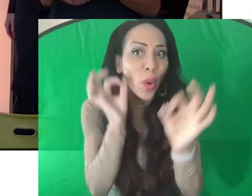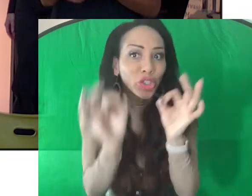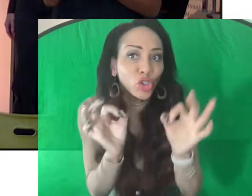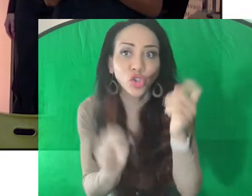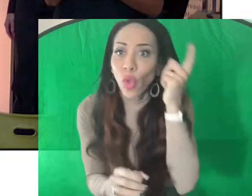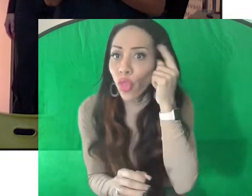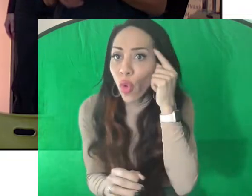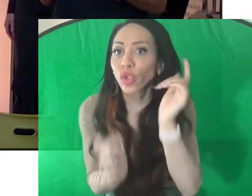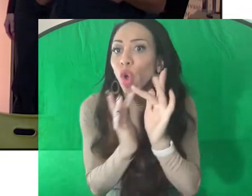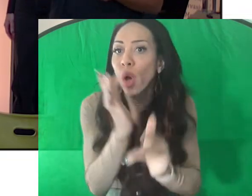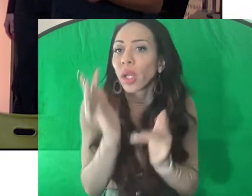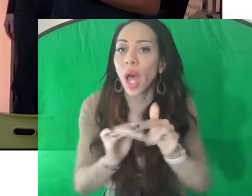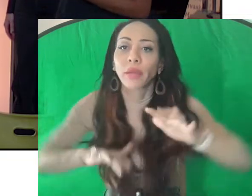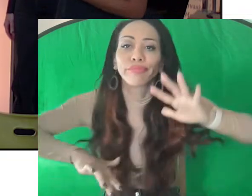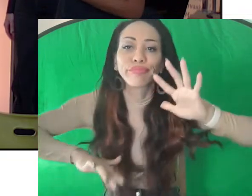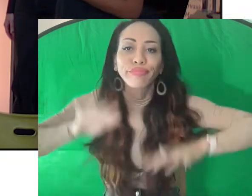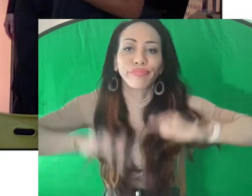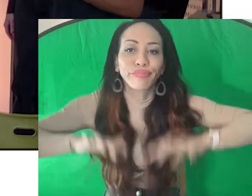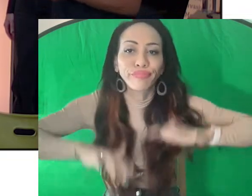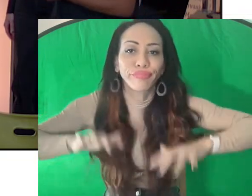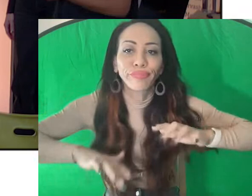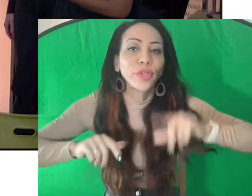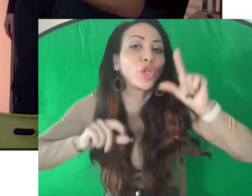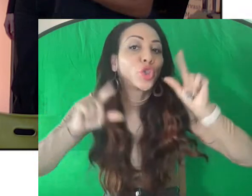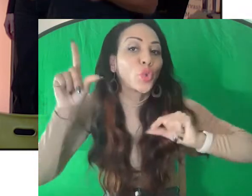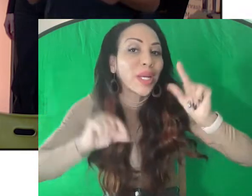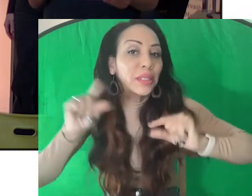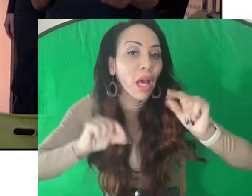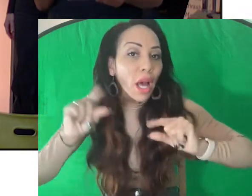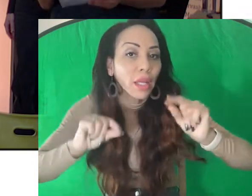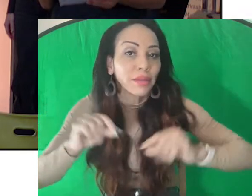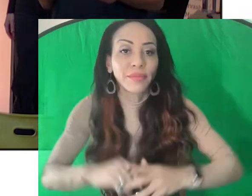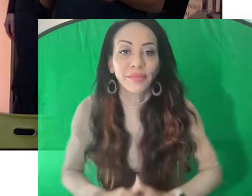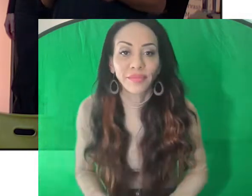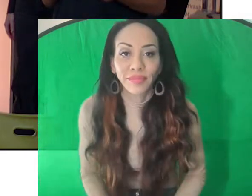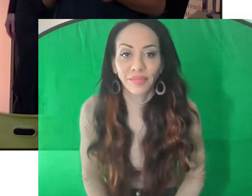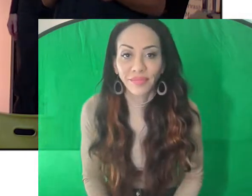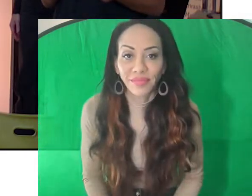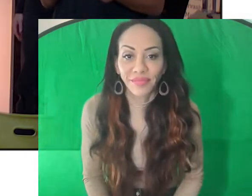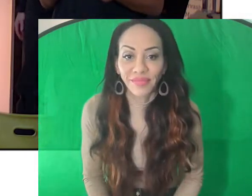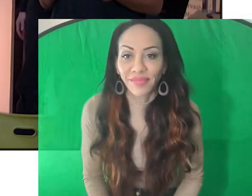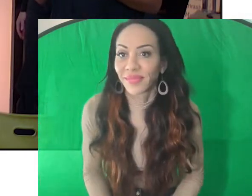do drop us a line, either on the Twitter account, which is not up anywhere that I can point at,